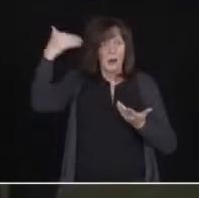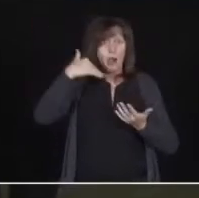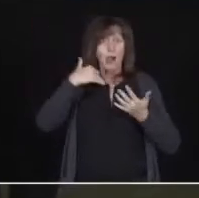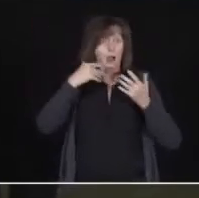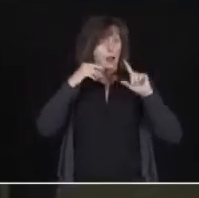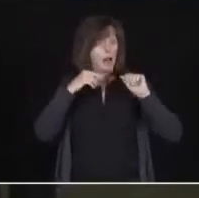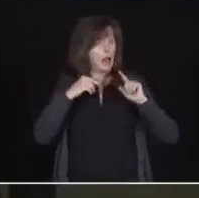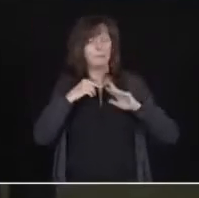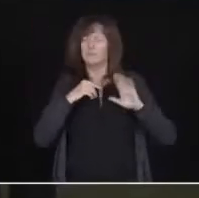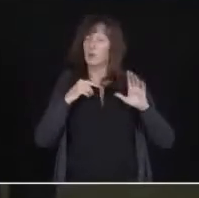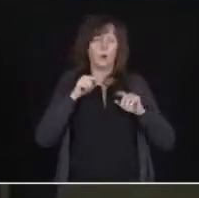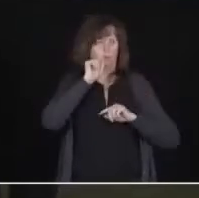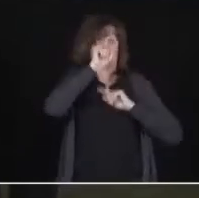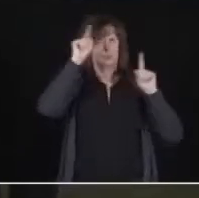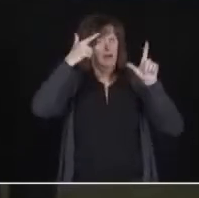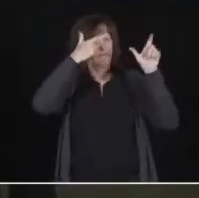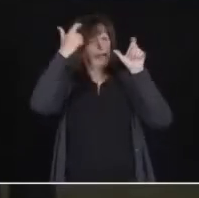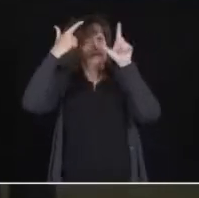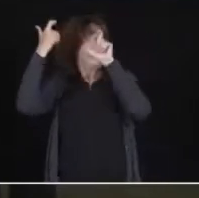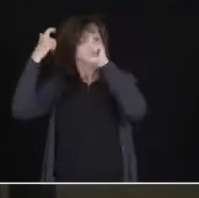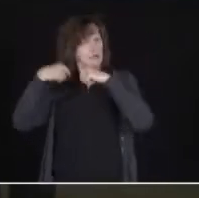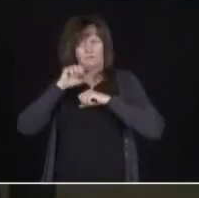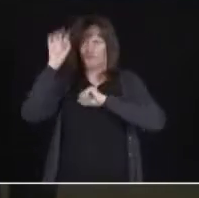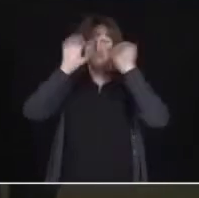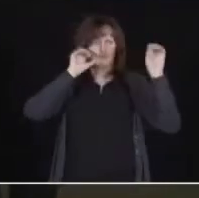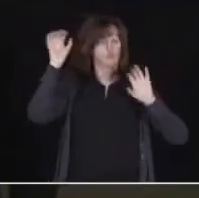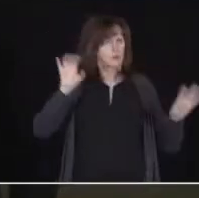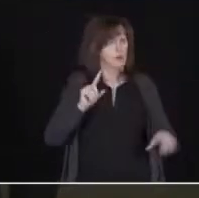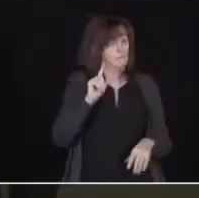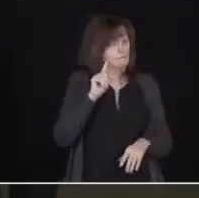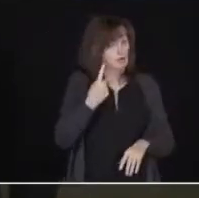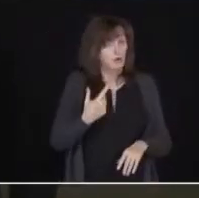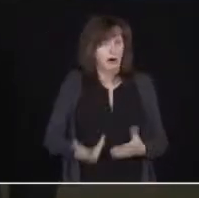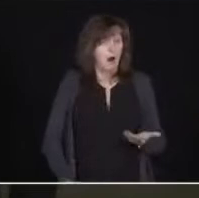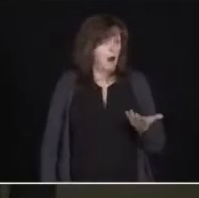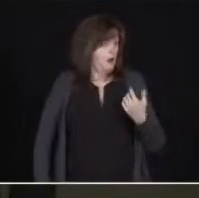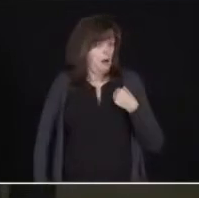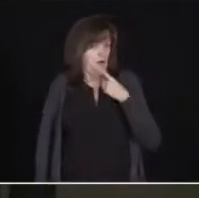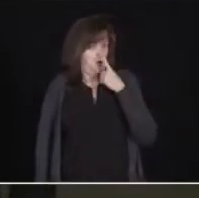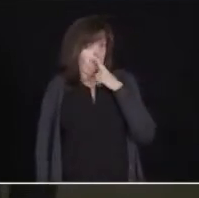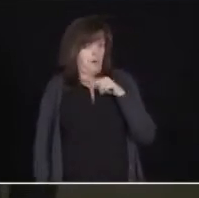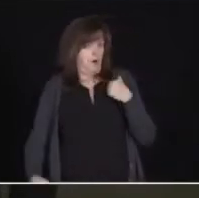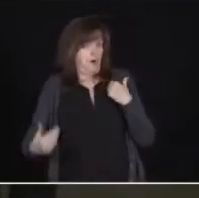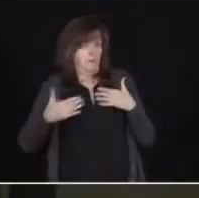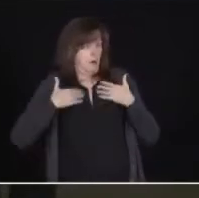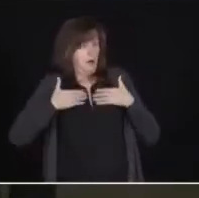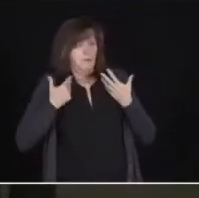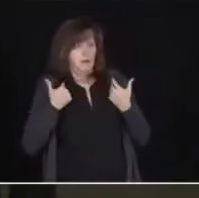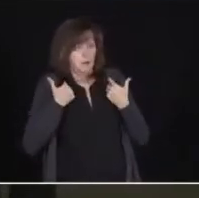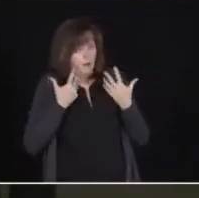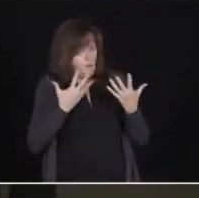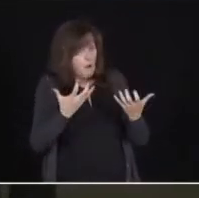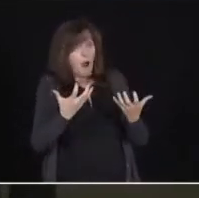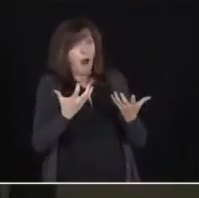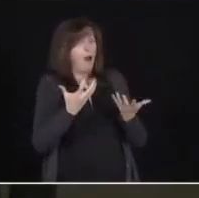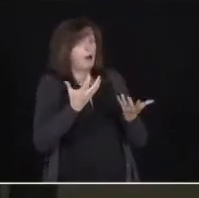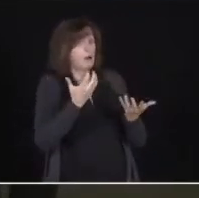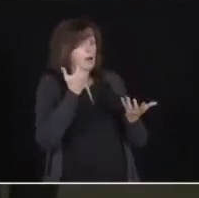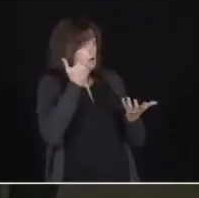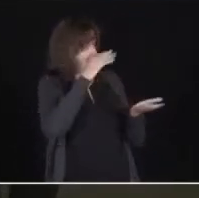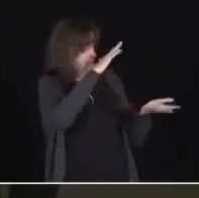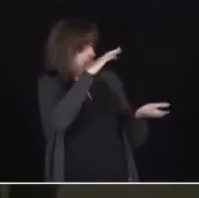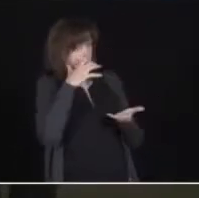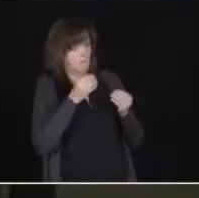we've been waiting for. And I'd do it in a heartbeat. We want as many tests from Abbott as we can get our hands on, so we can